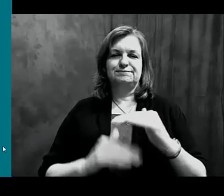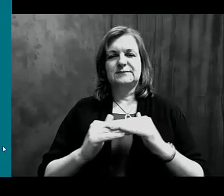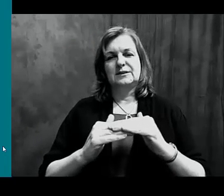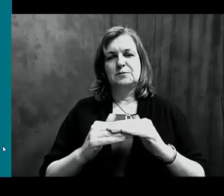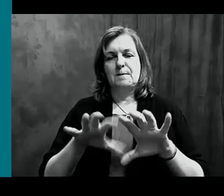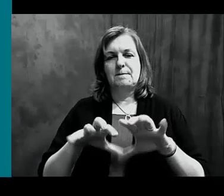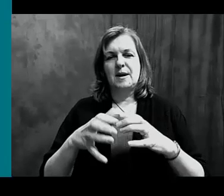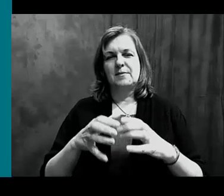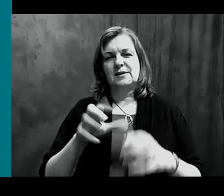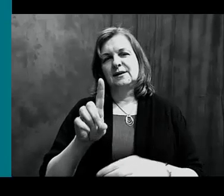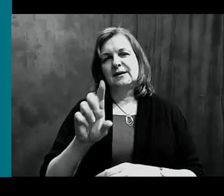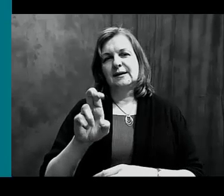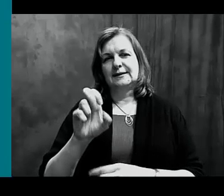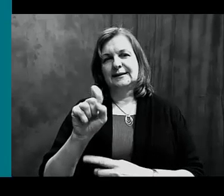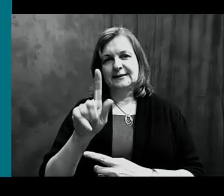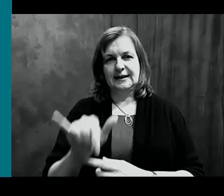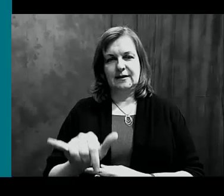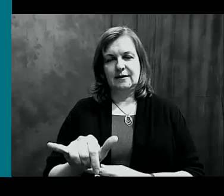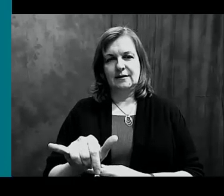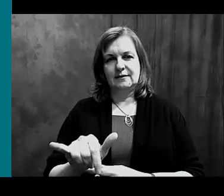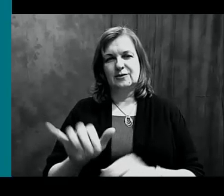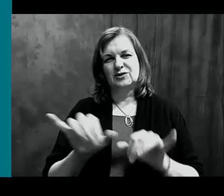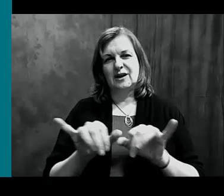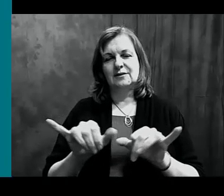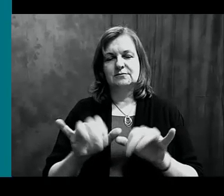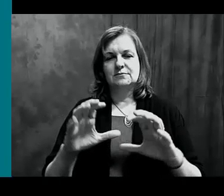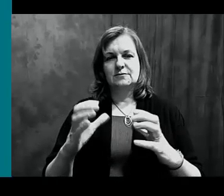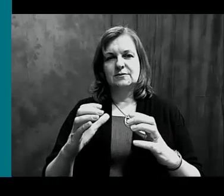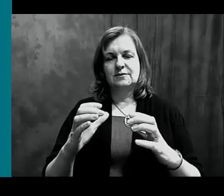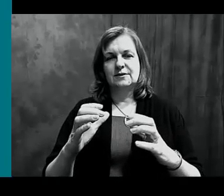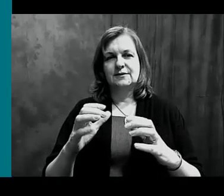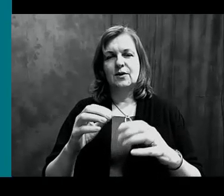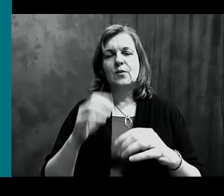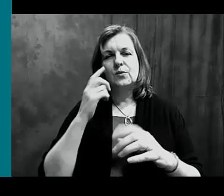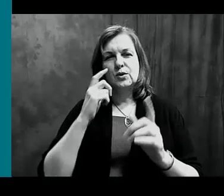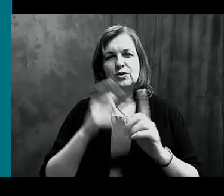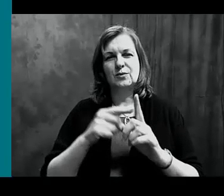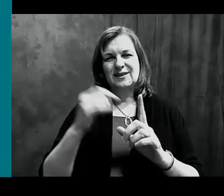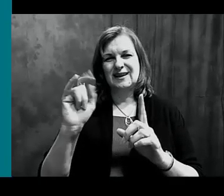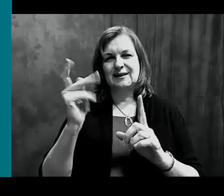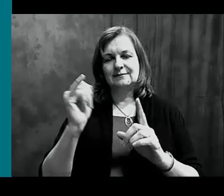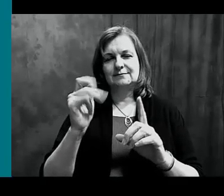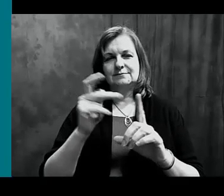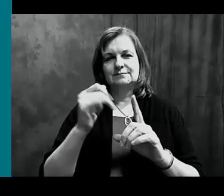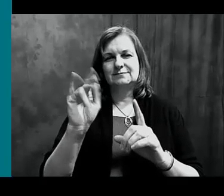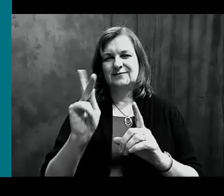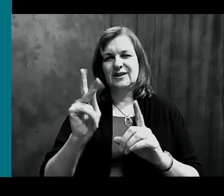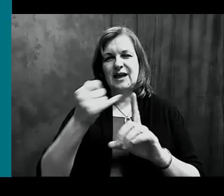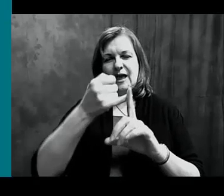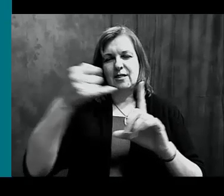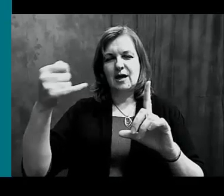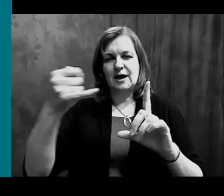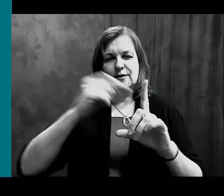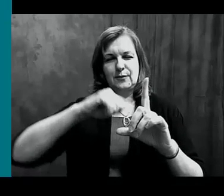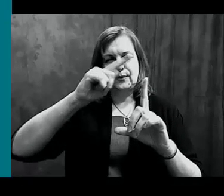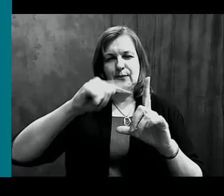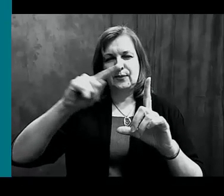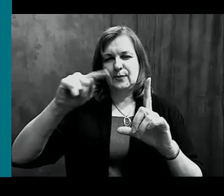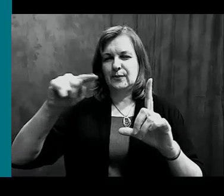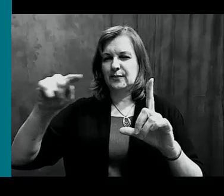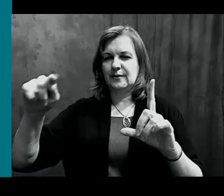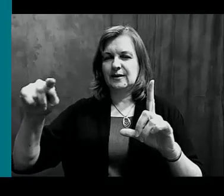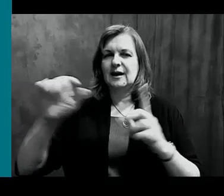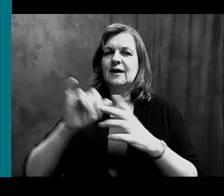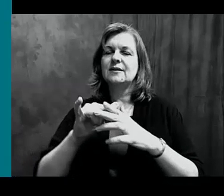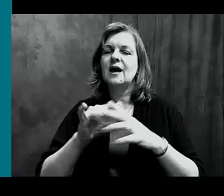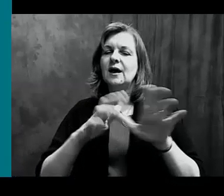look at this maximum sort of population density, and that fluctuation around K, as we mentioned, is very, very